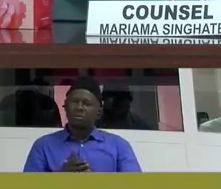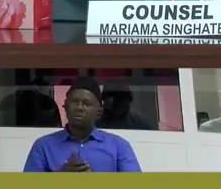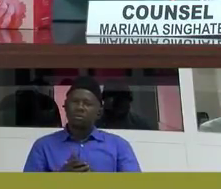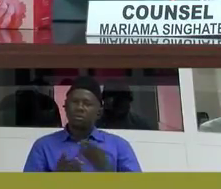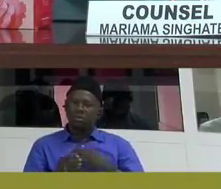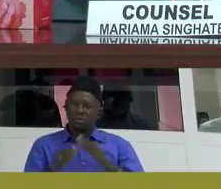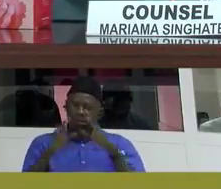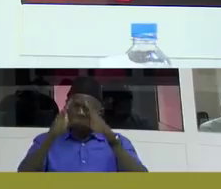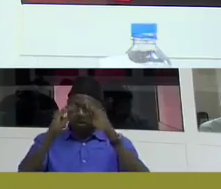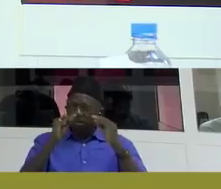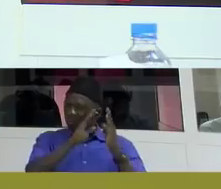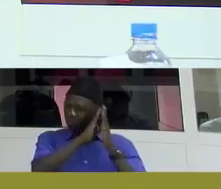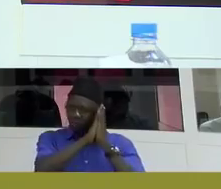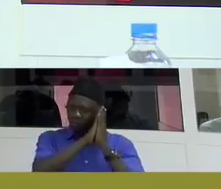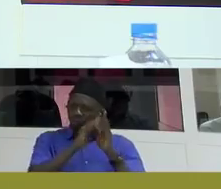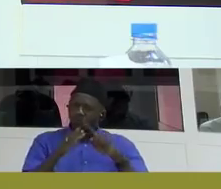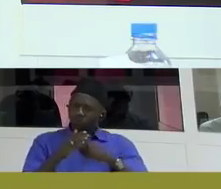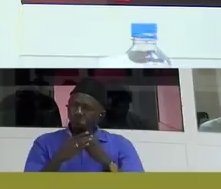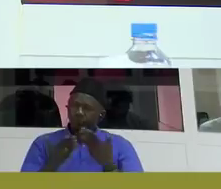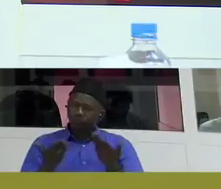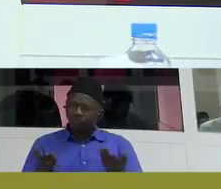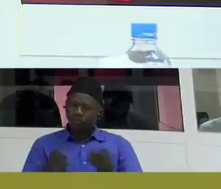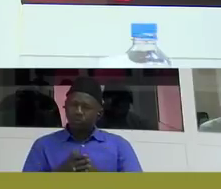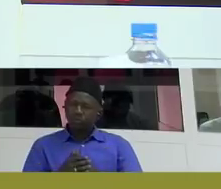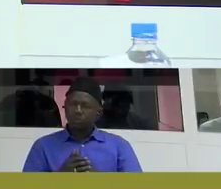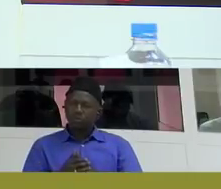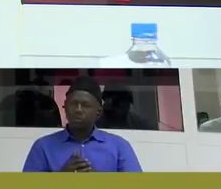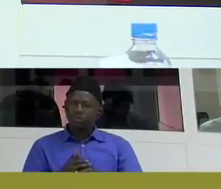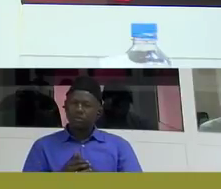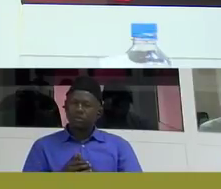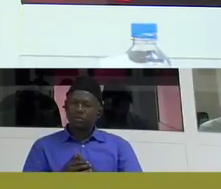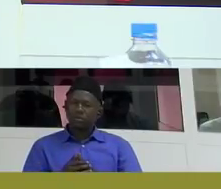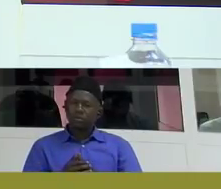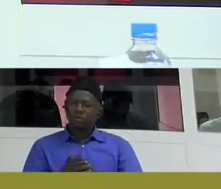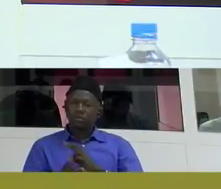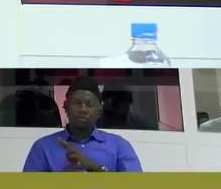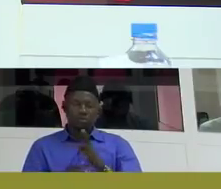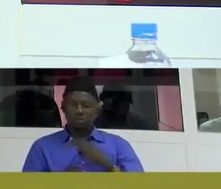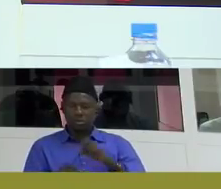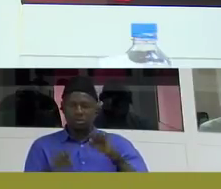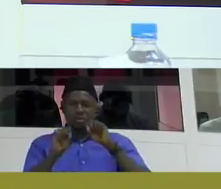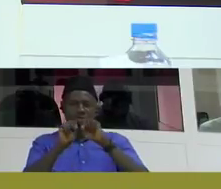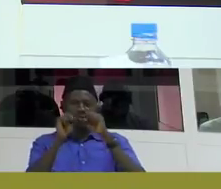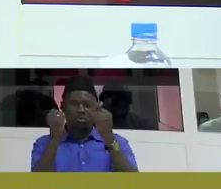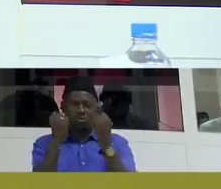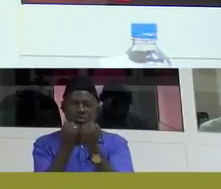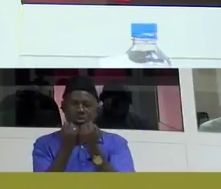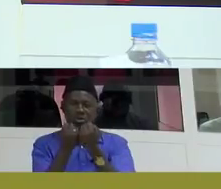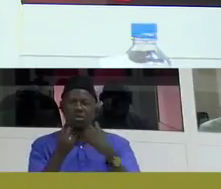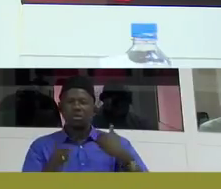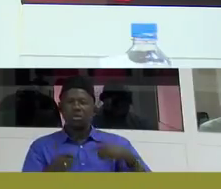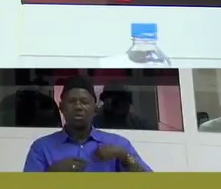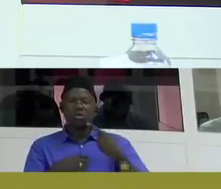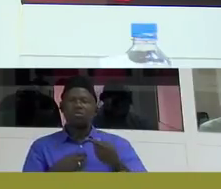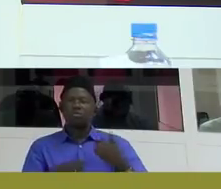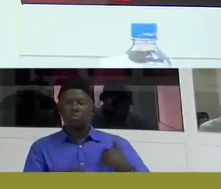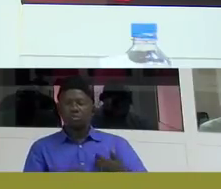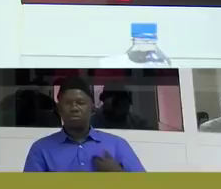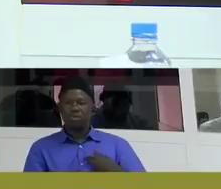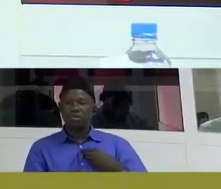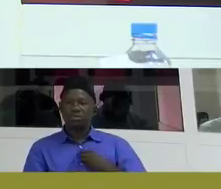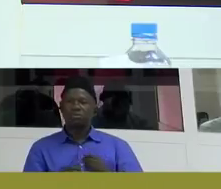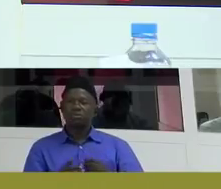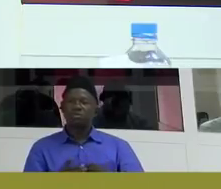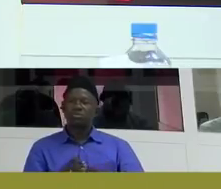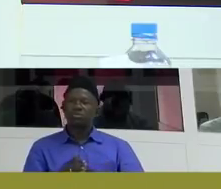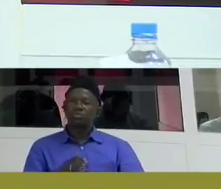something? No, it's a society that promotes the